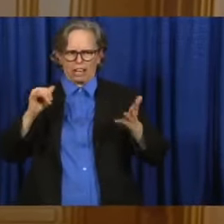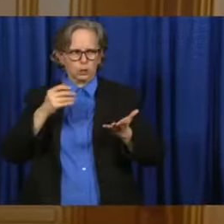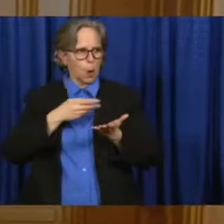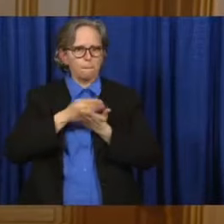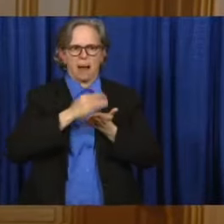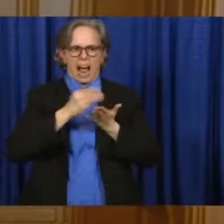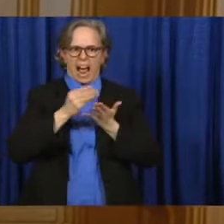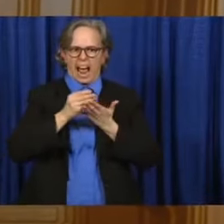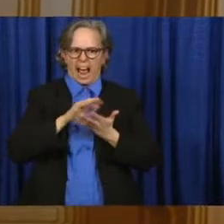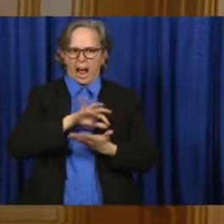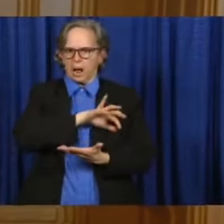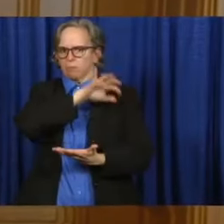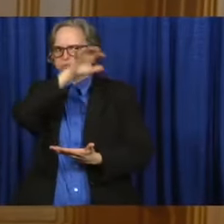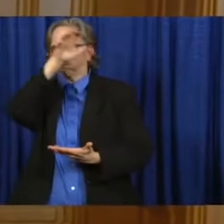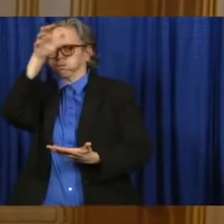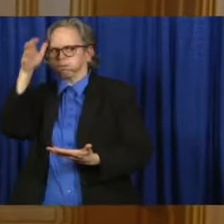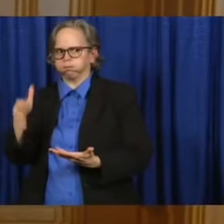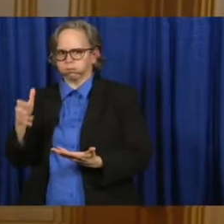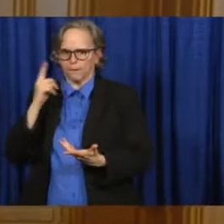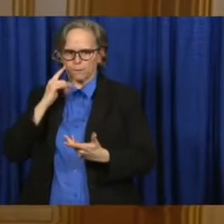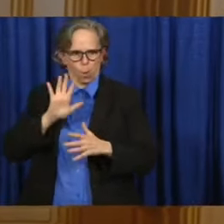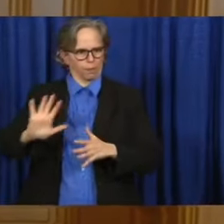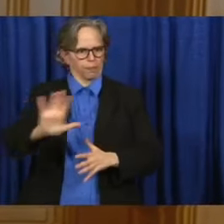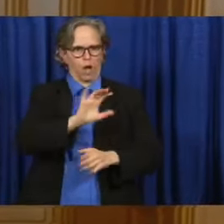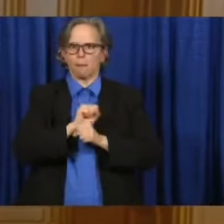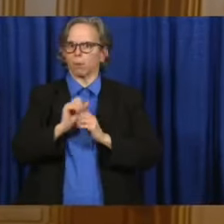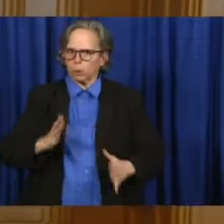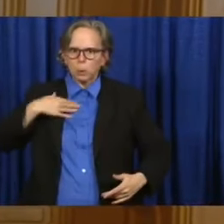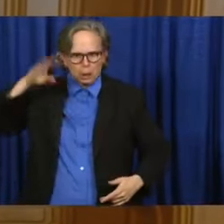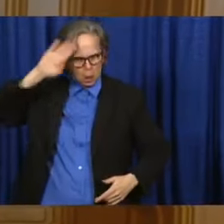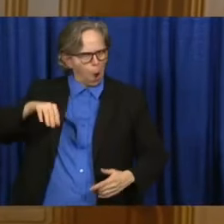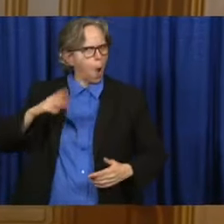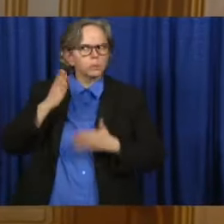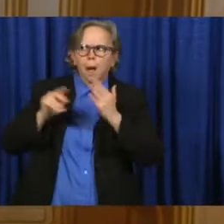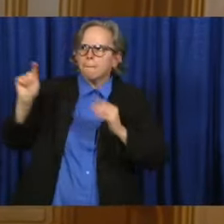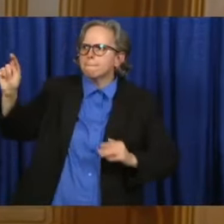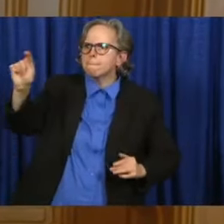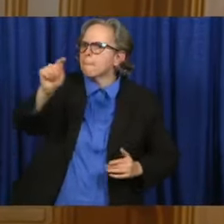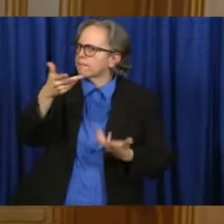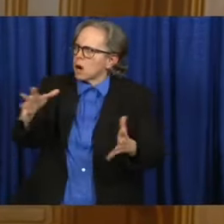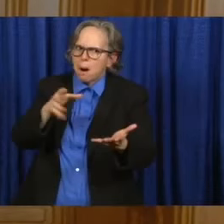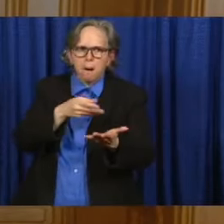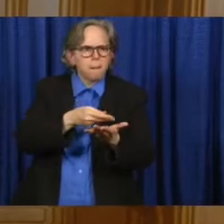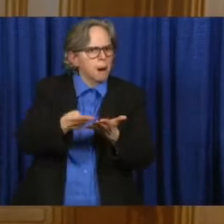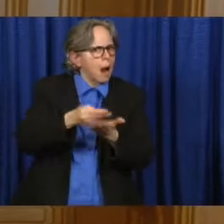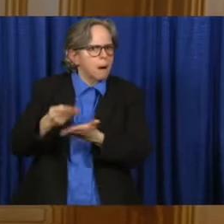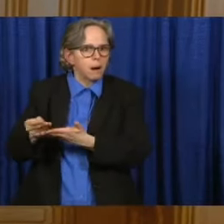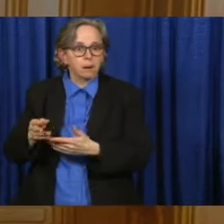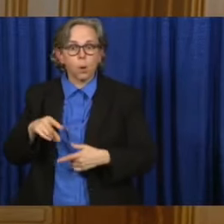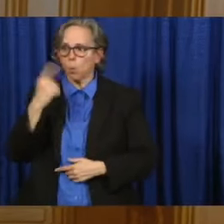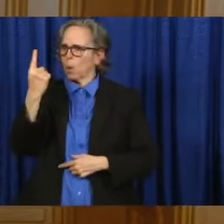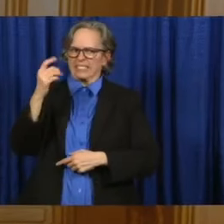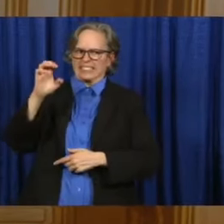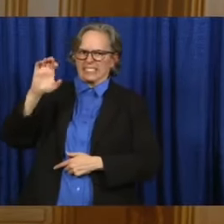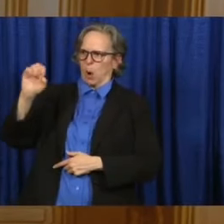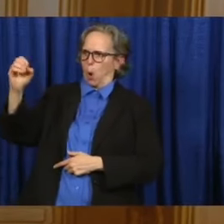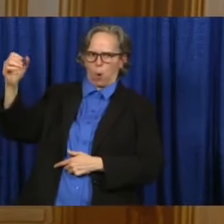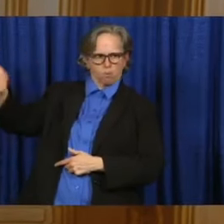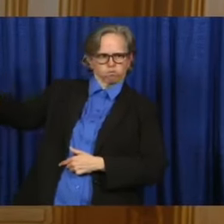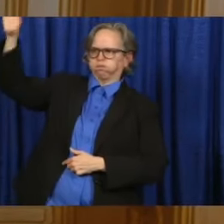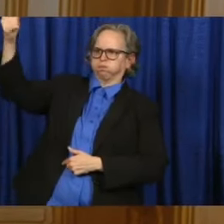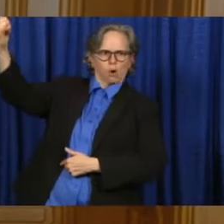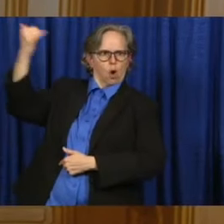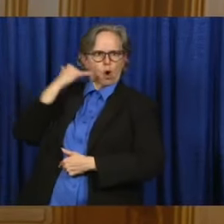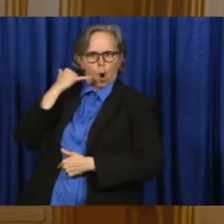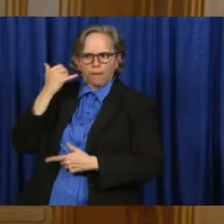their employees. I talked to one CEO this morning. He said they have not been able to source them yet. So they're looking, and